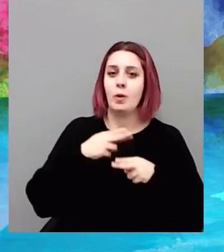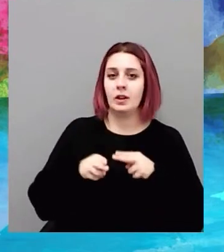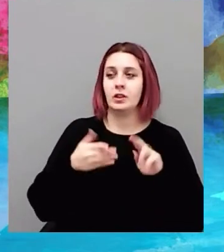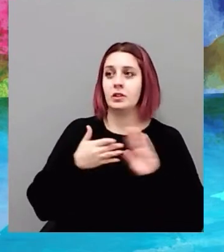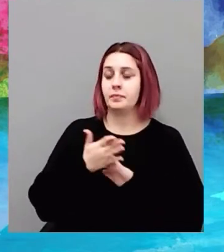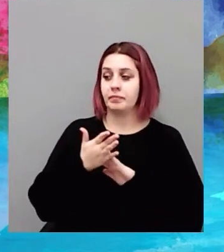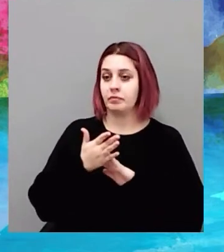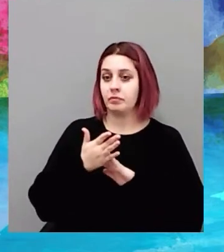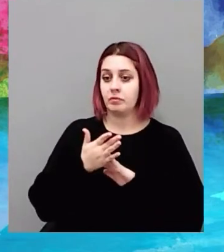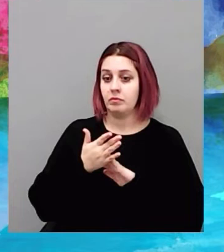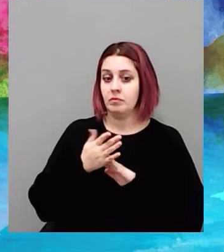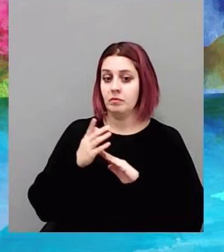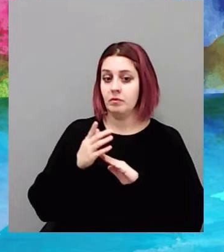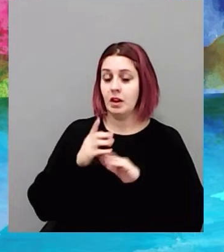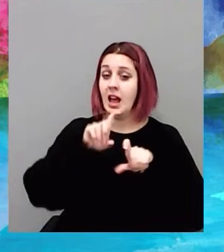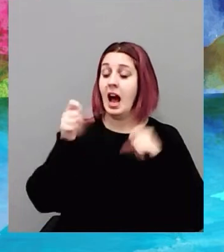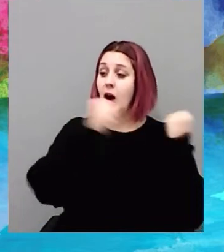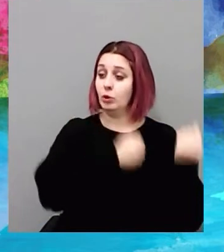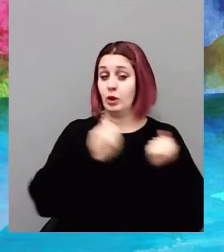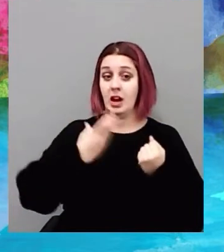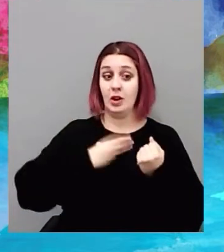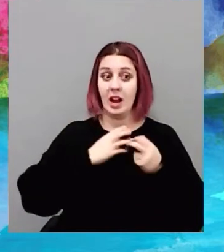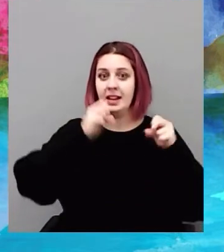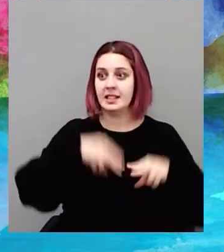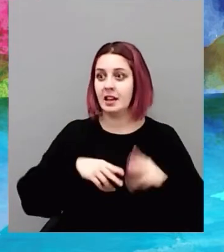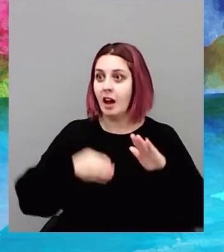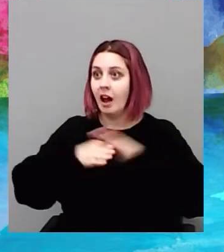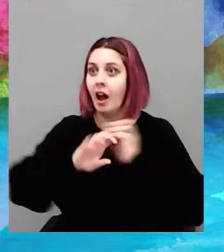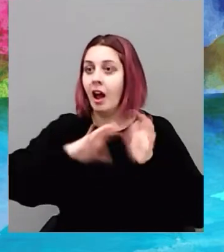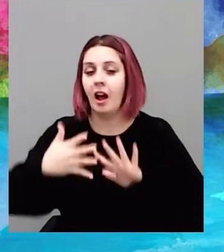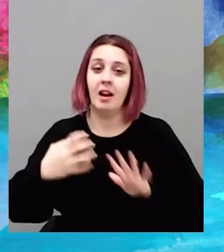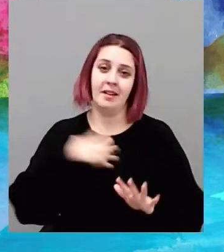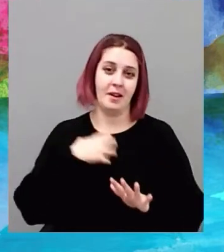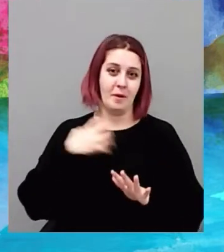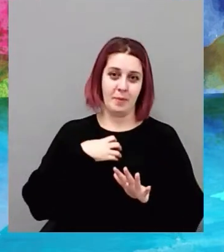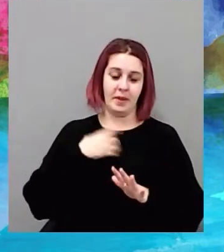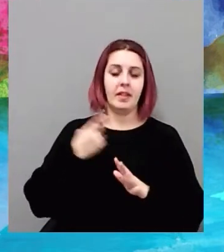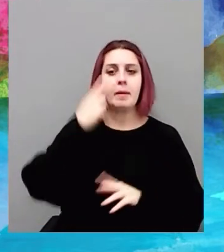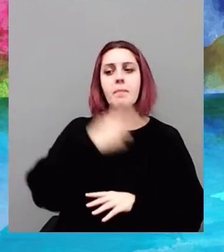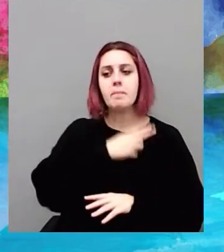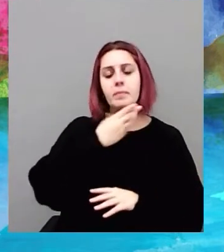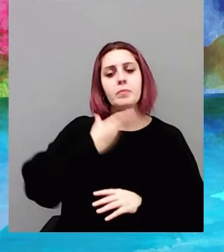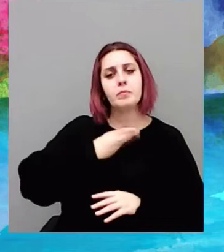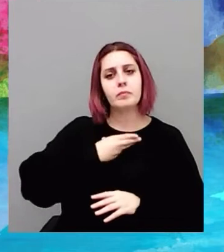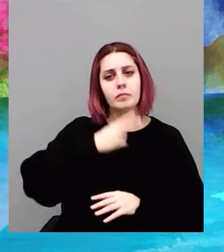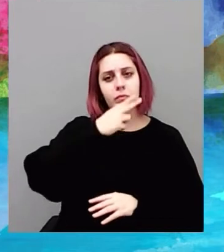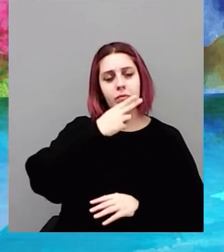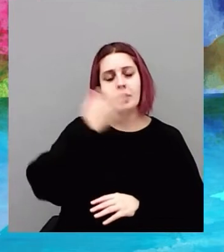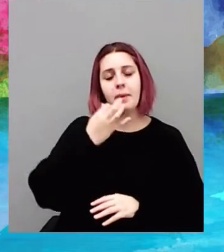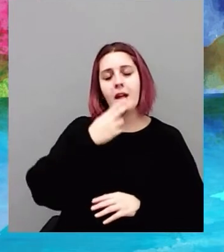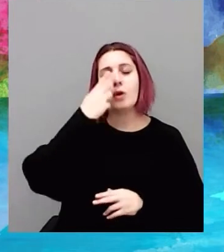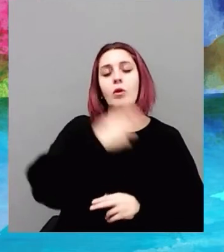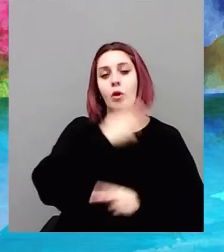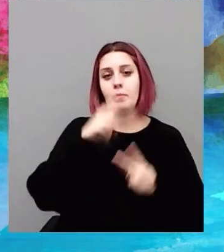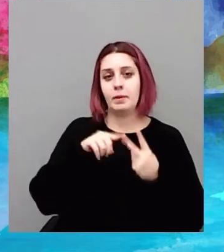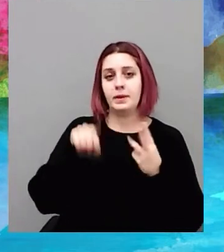public organization. If they are not dynamic, it will take a long time and it won't change, it won't improve